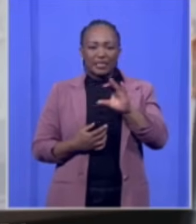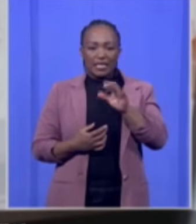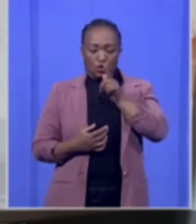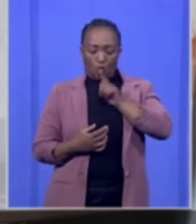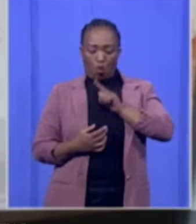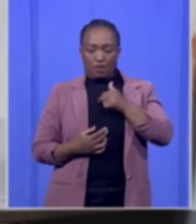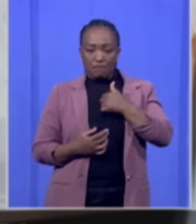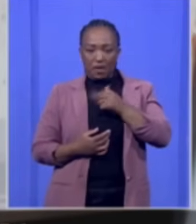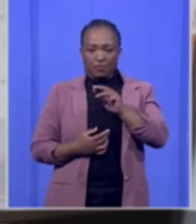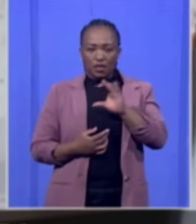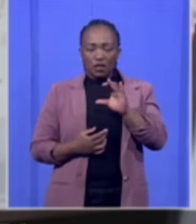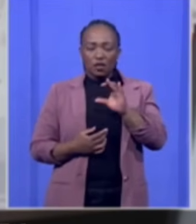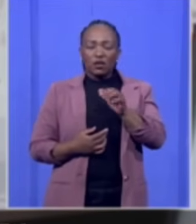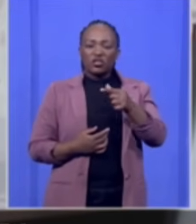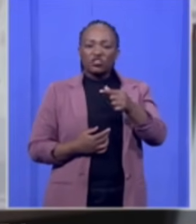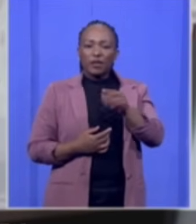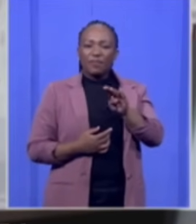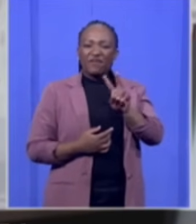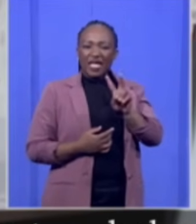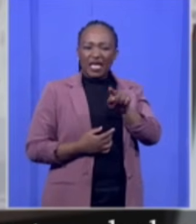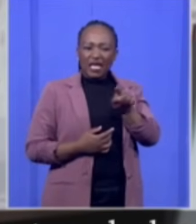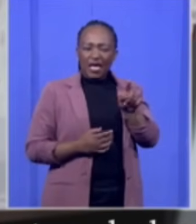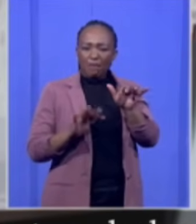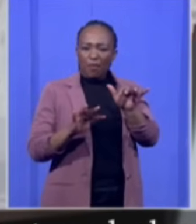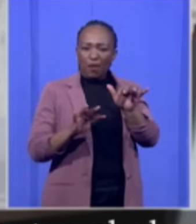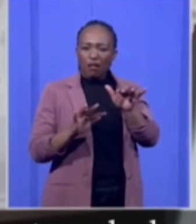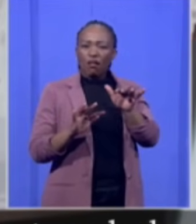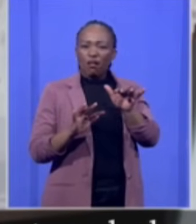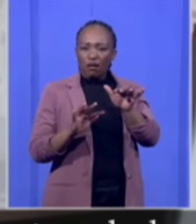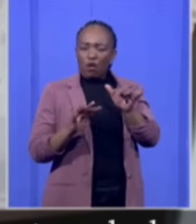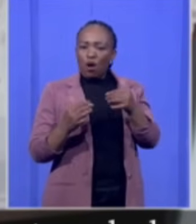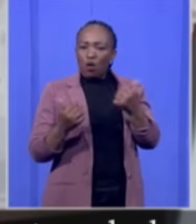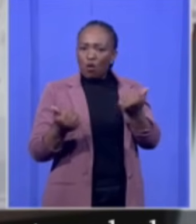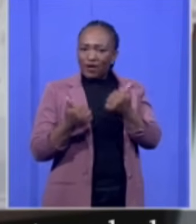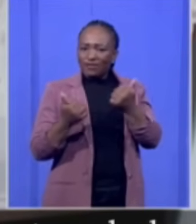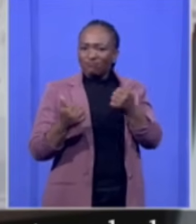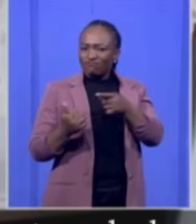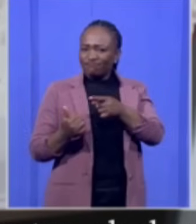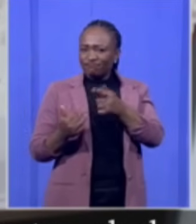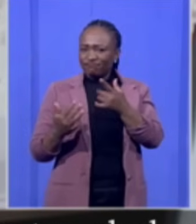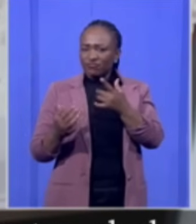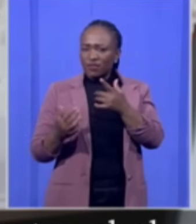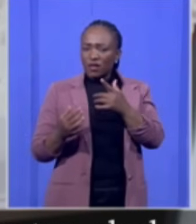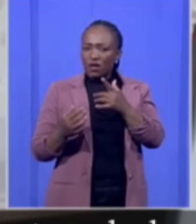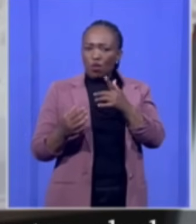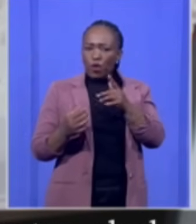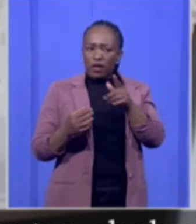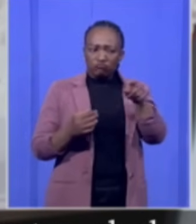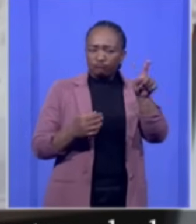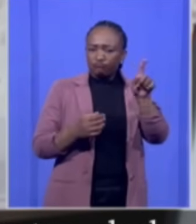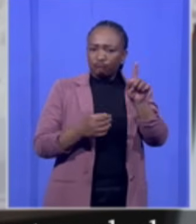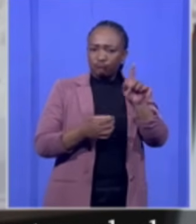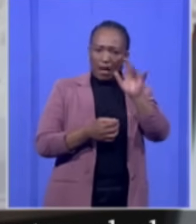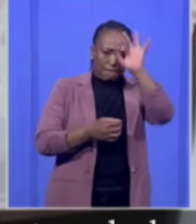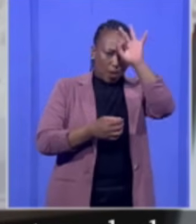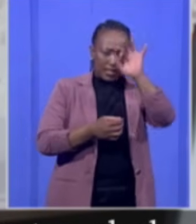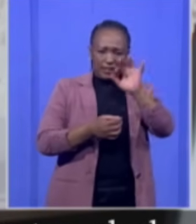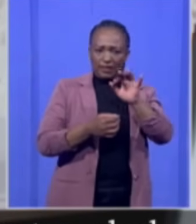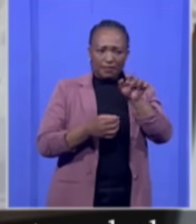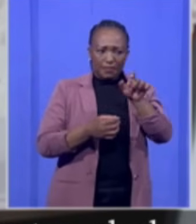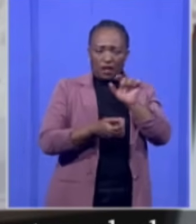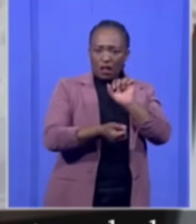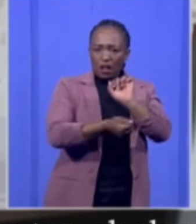the victims of gender-based violence. More often than not, once we have made a progress with regards to prosecution of the case, we will be told by